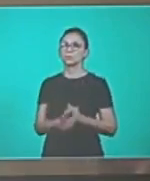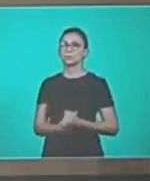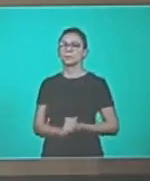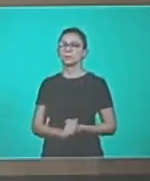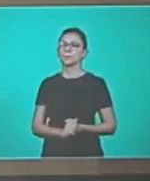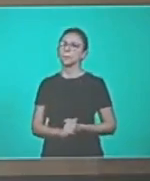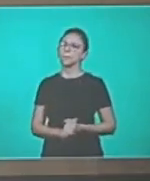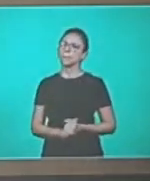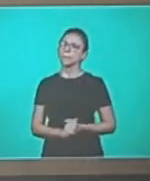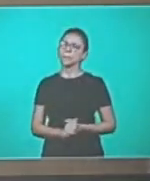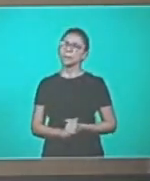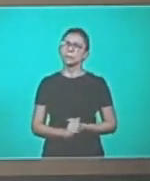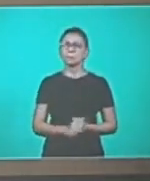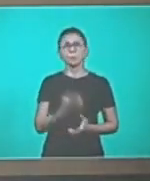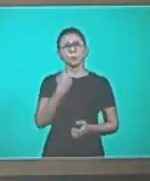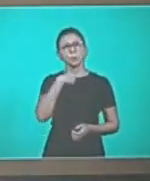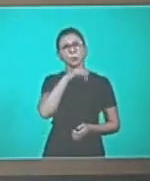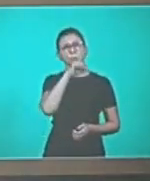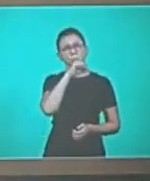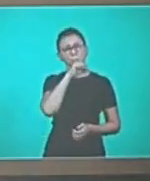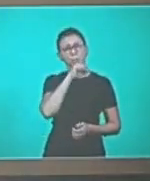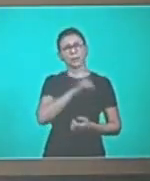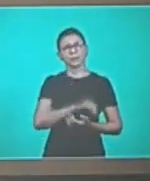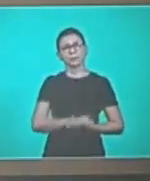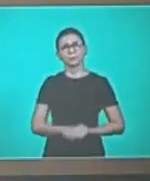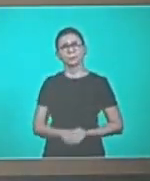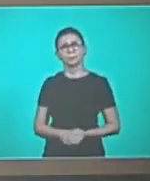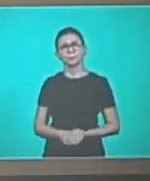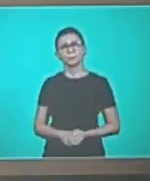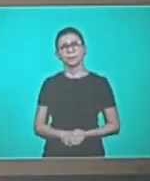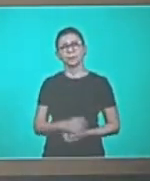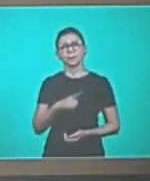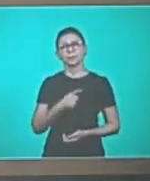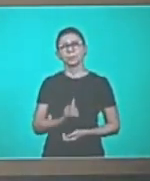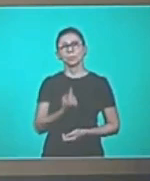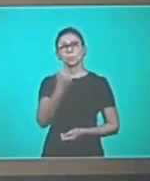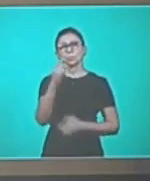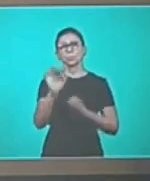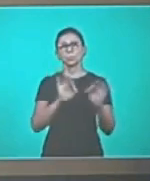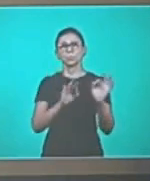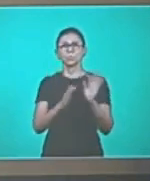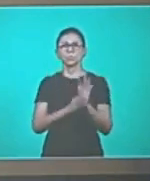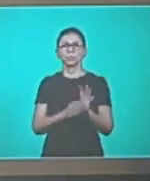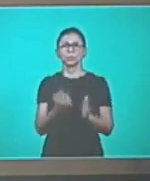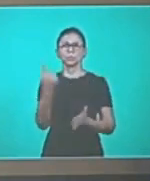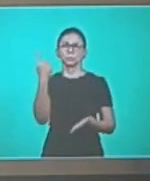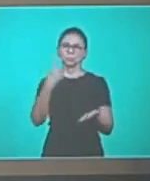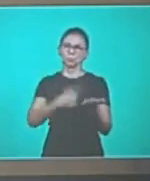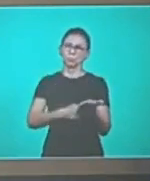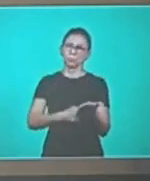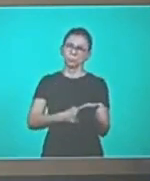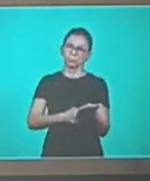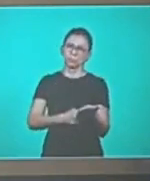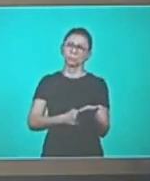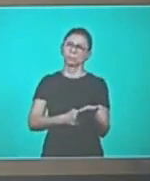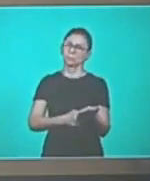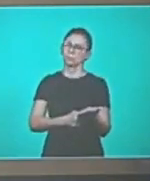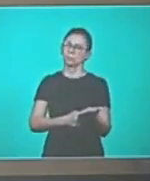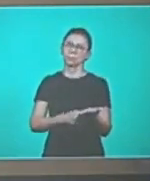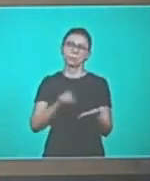So the Father has one pay time project.